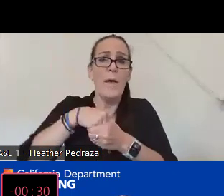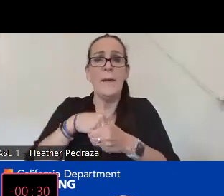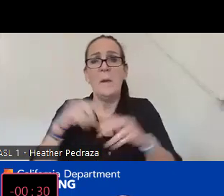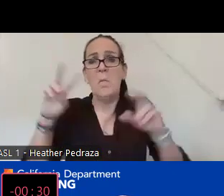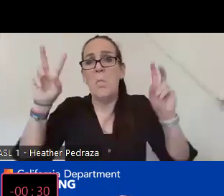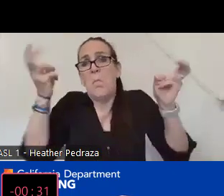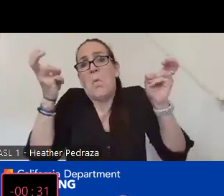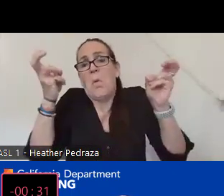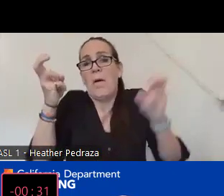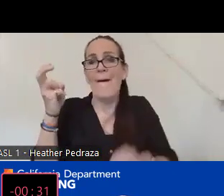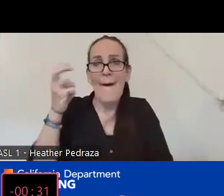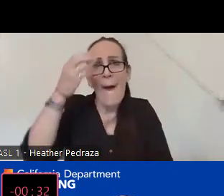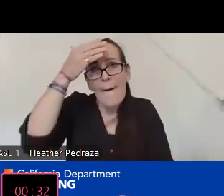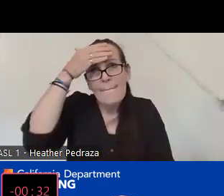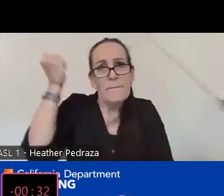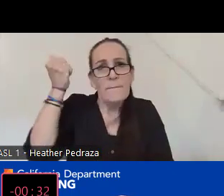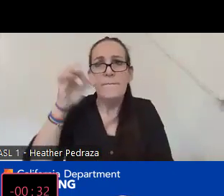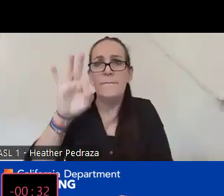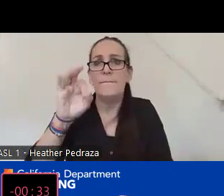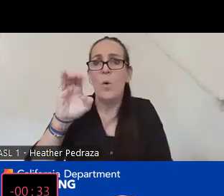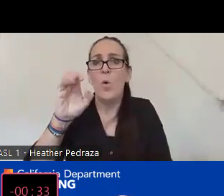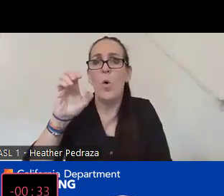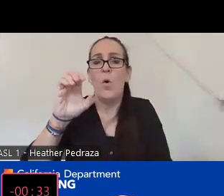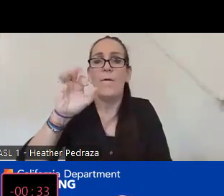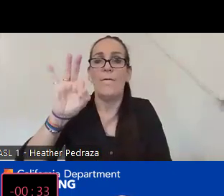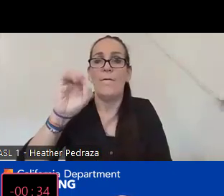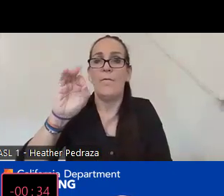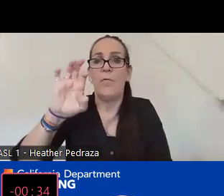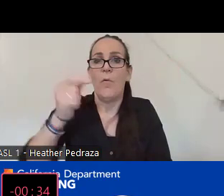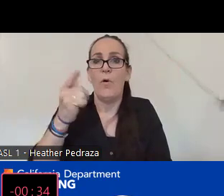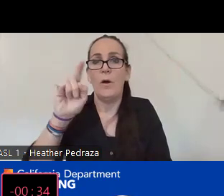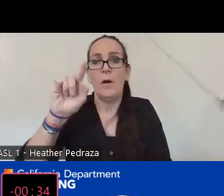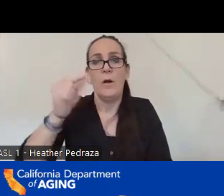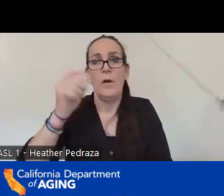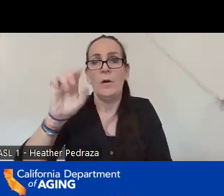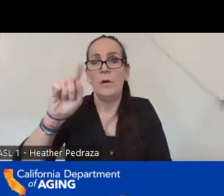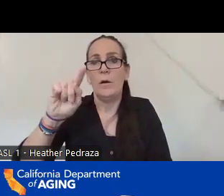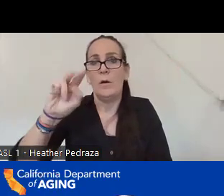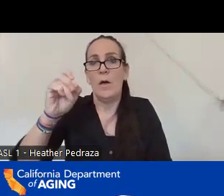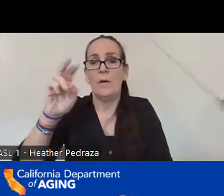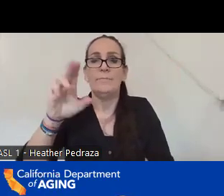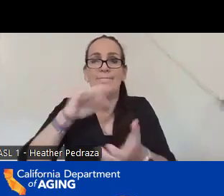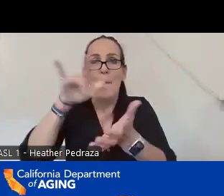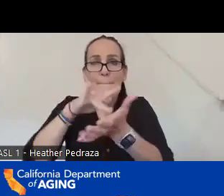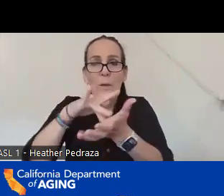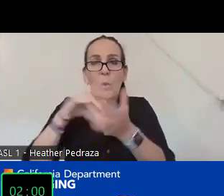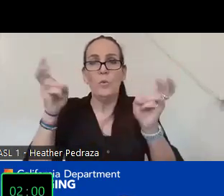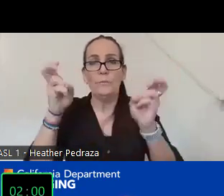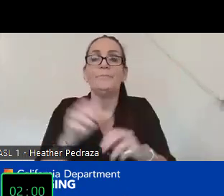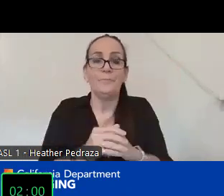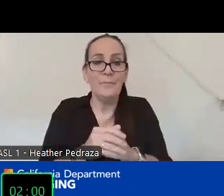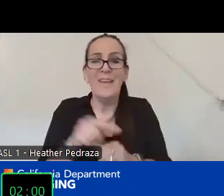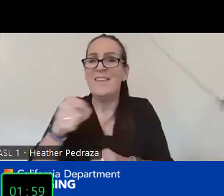middle, and those are people who make too much money for